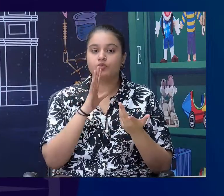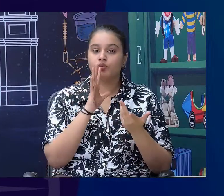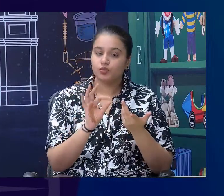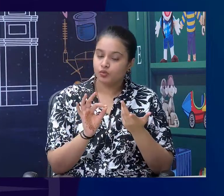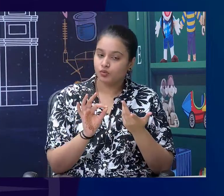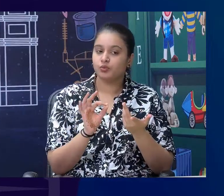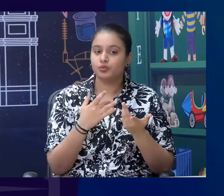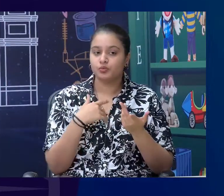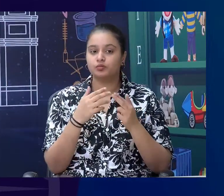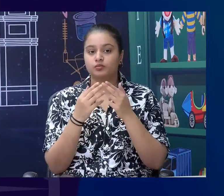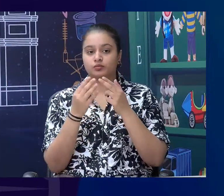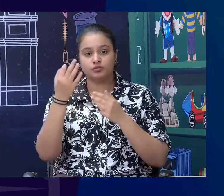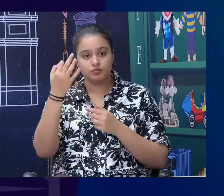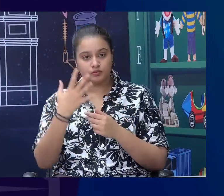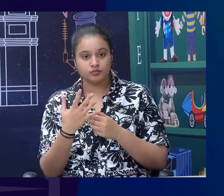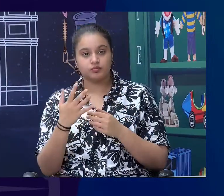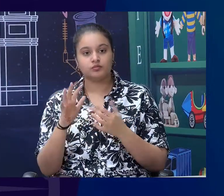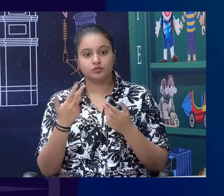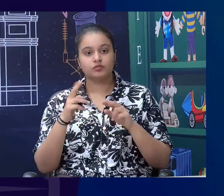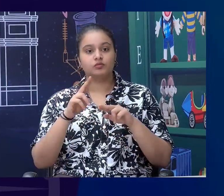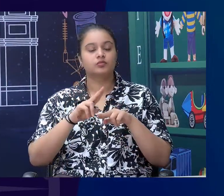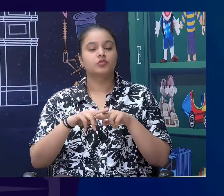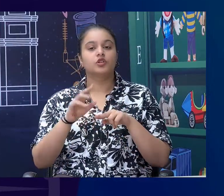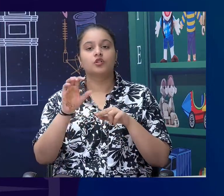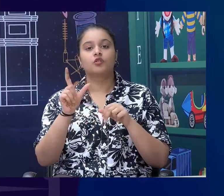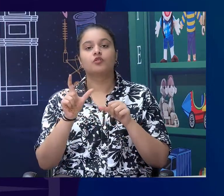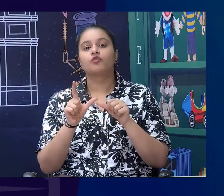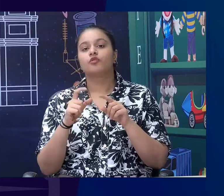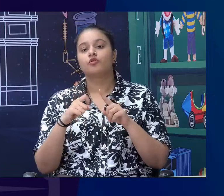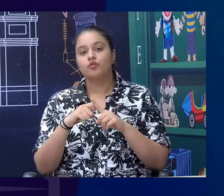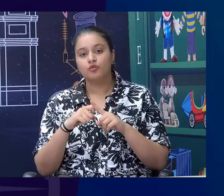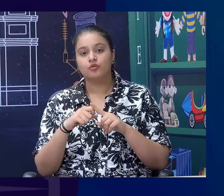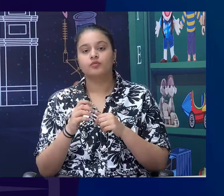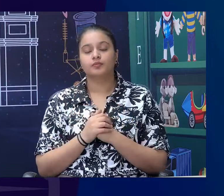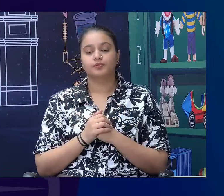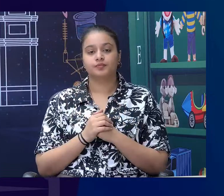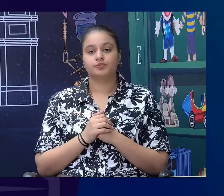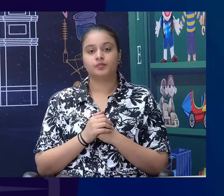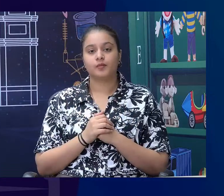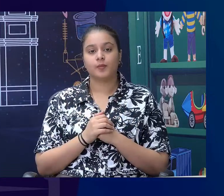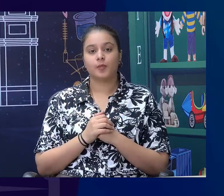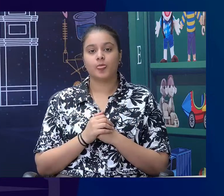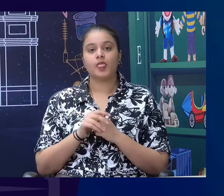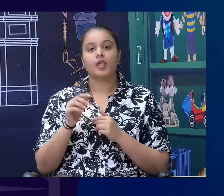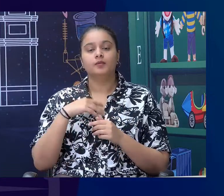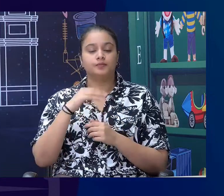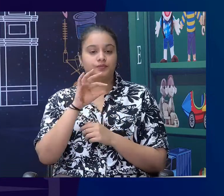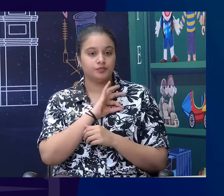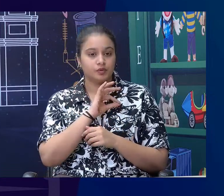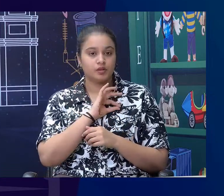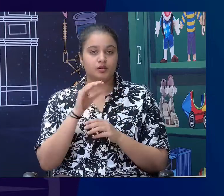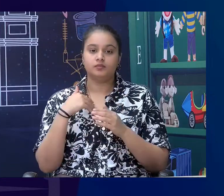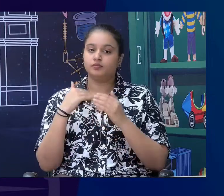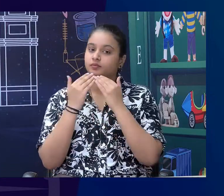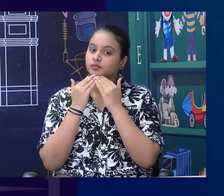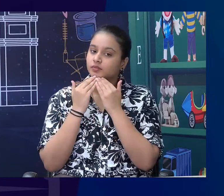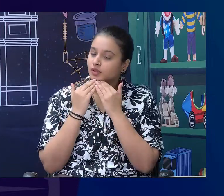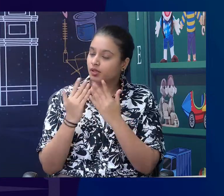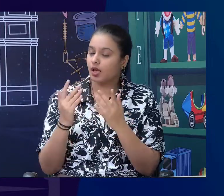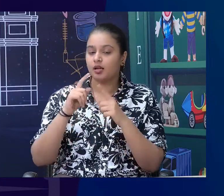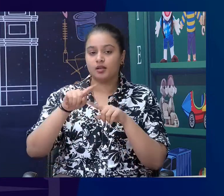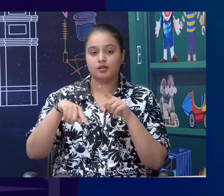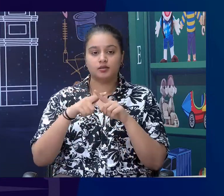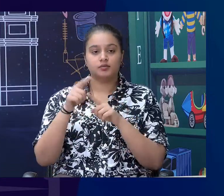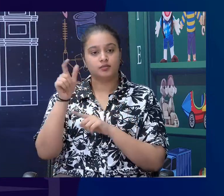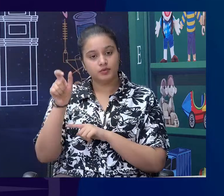that was pretty new. I have heard of folklore, but never of fake lore. So, I would like to just thank my expert,